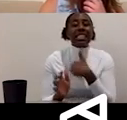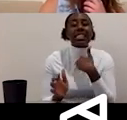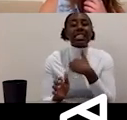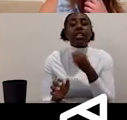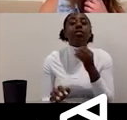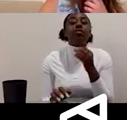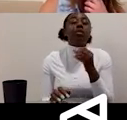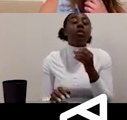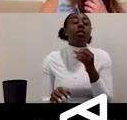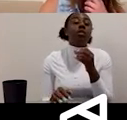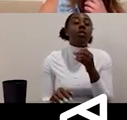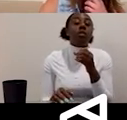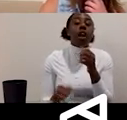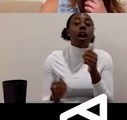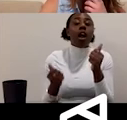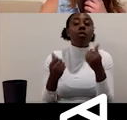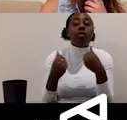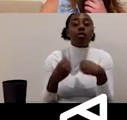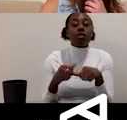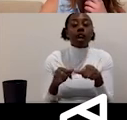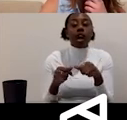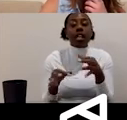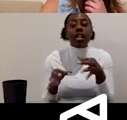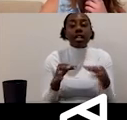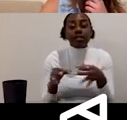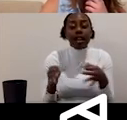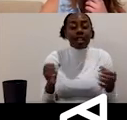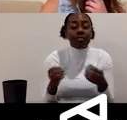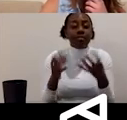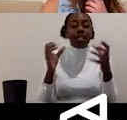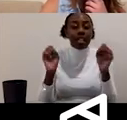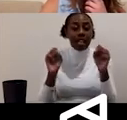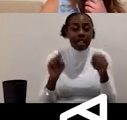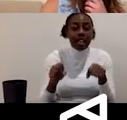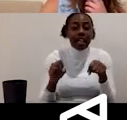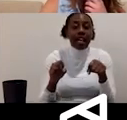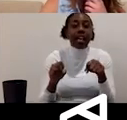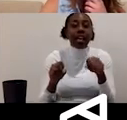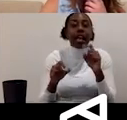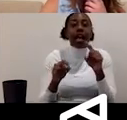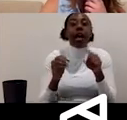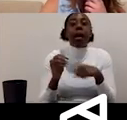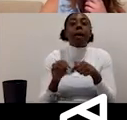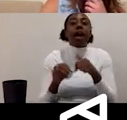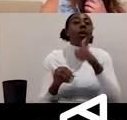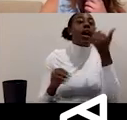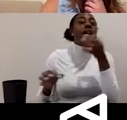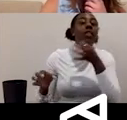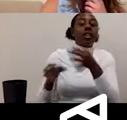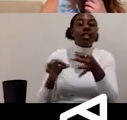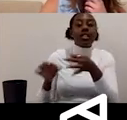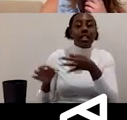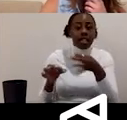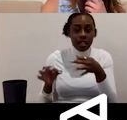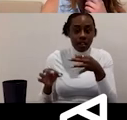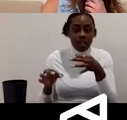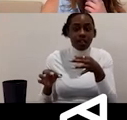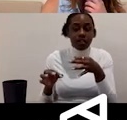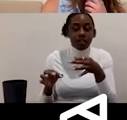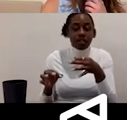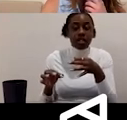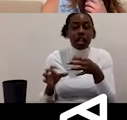try and cover as much as I can about some of the other details that lead up to the Protect Black Dissent campaign.